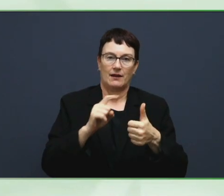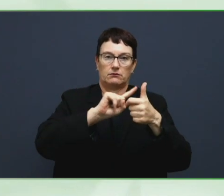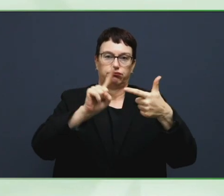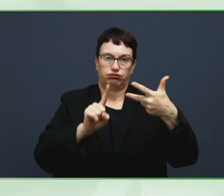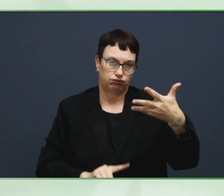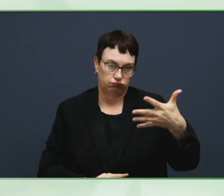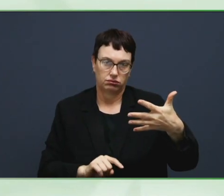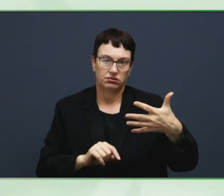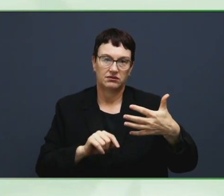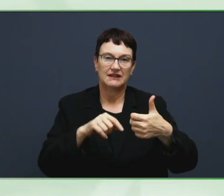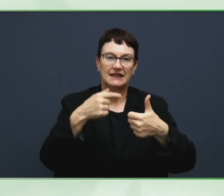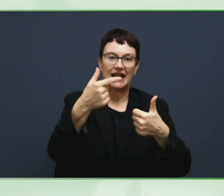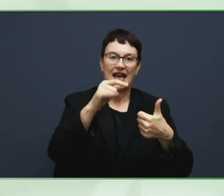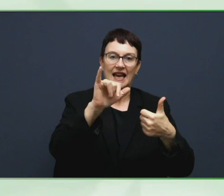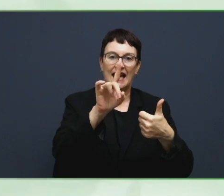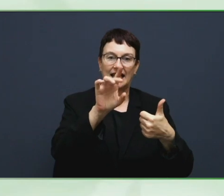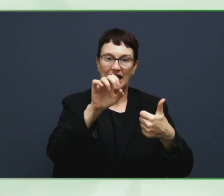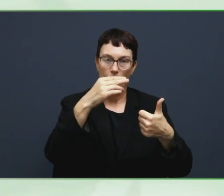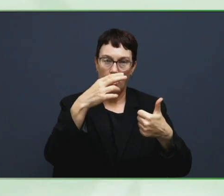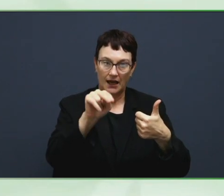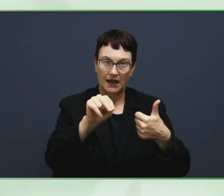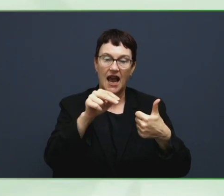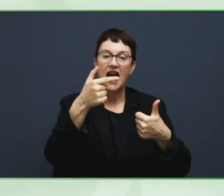Gideon Grinstein from